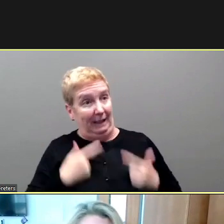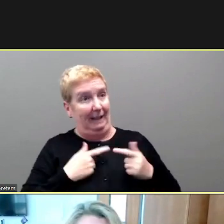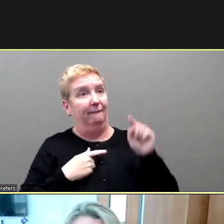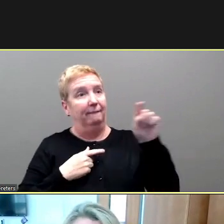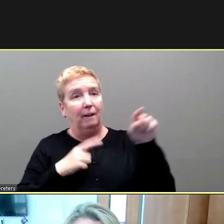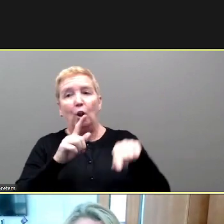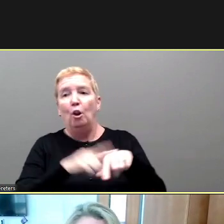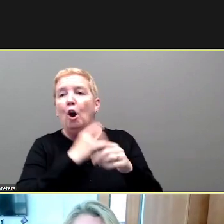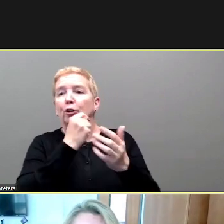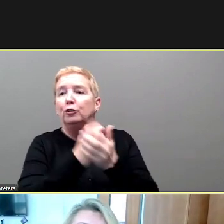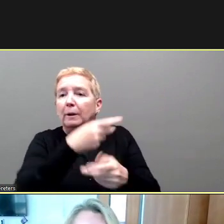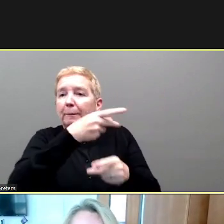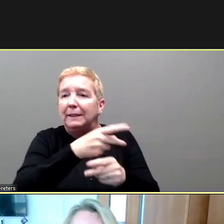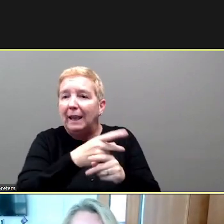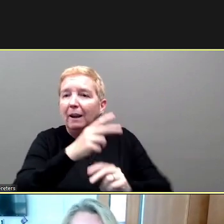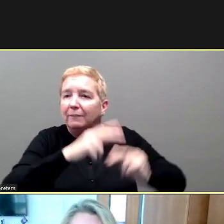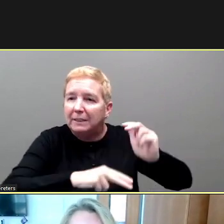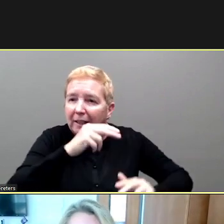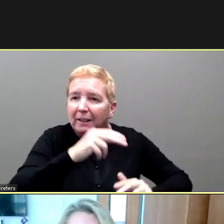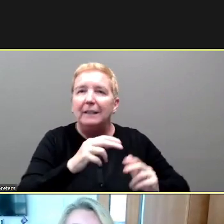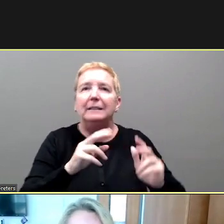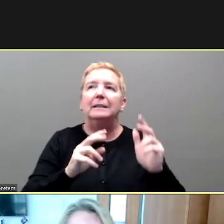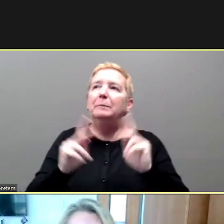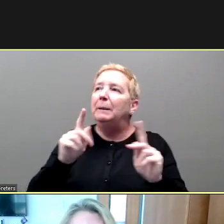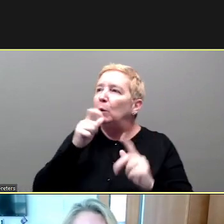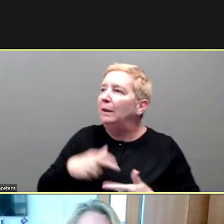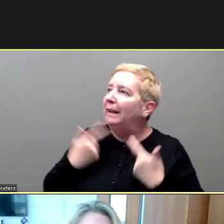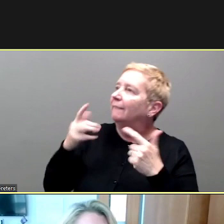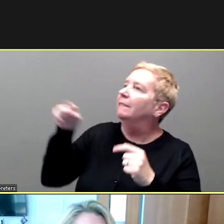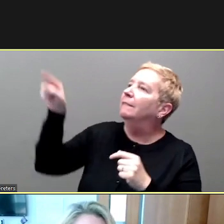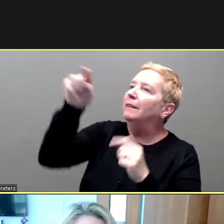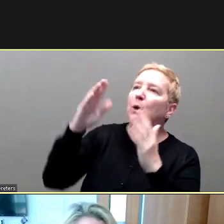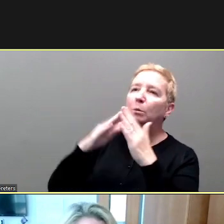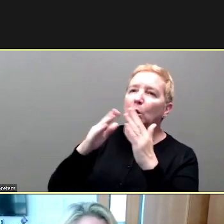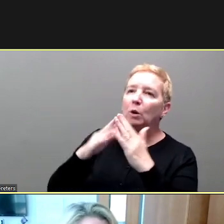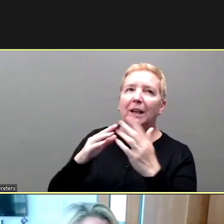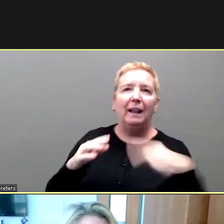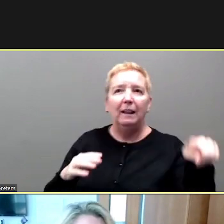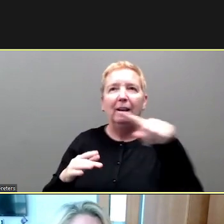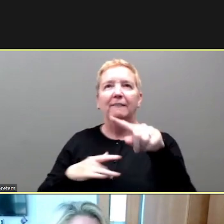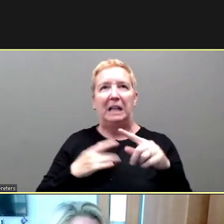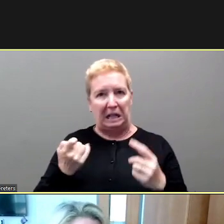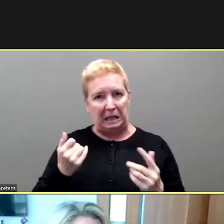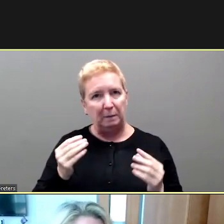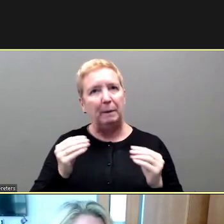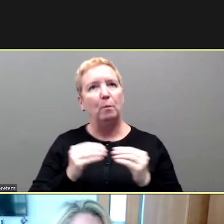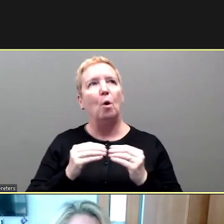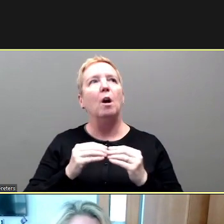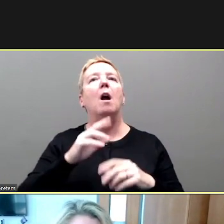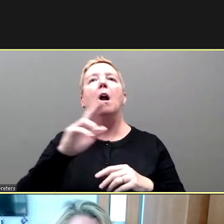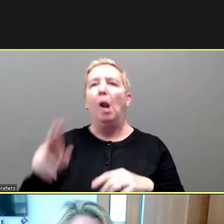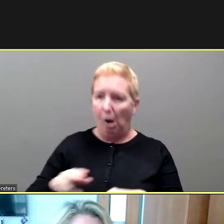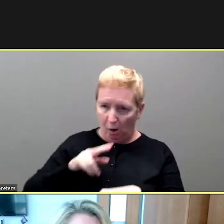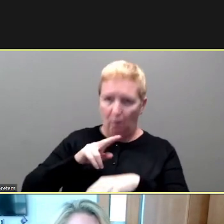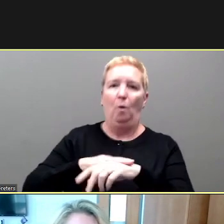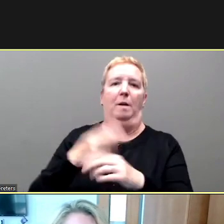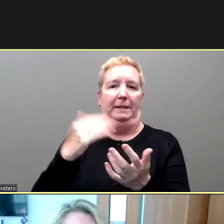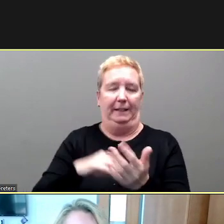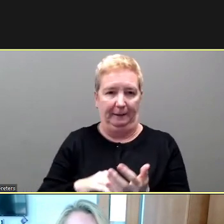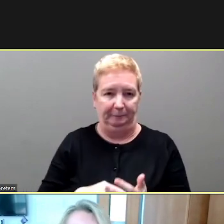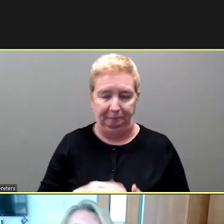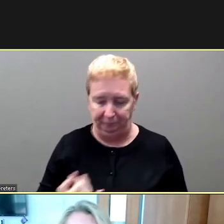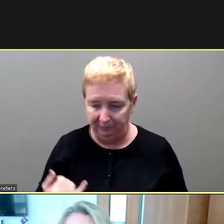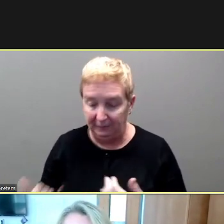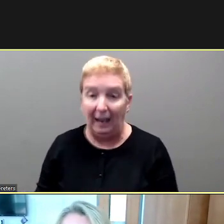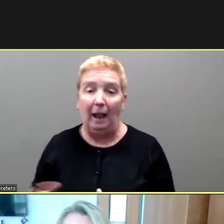are feeling safer, and we're all getting back to a normal. So with that, next slide, please.